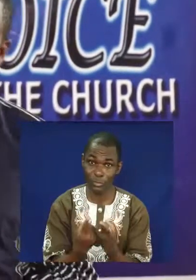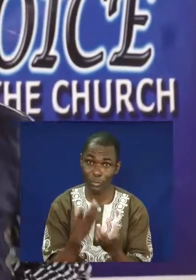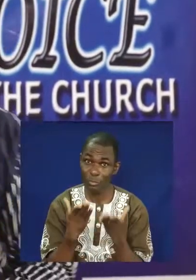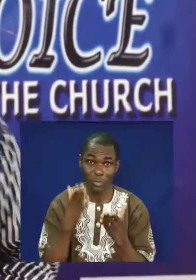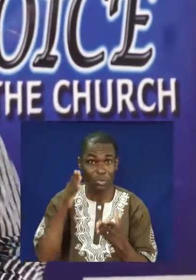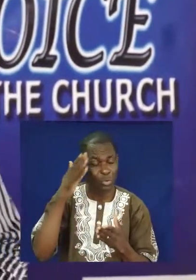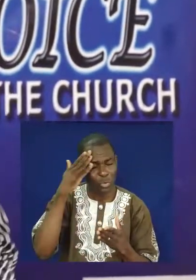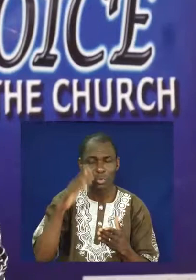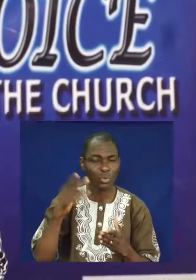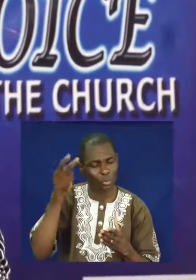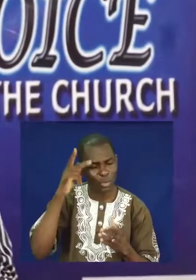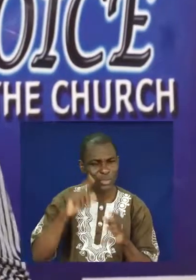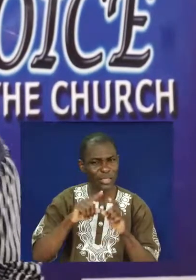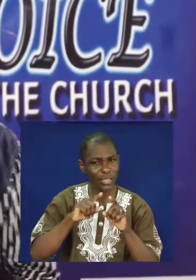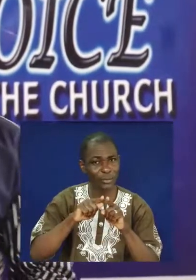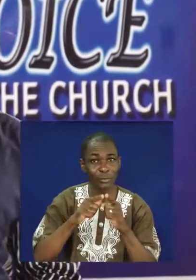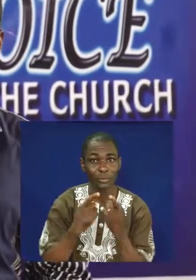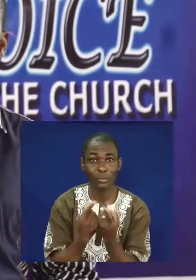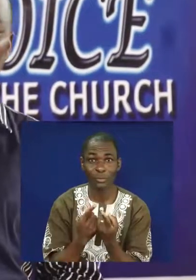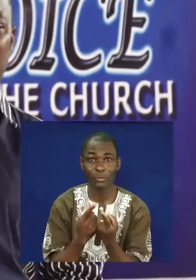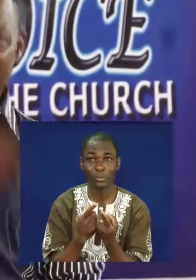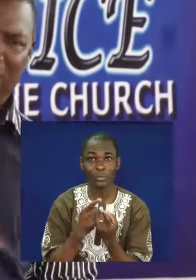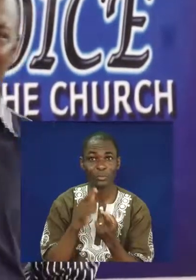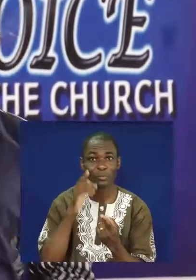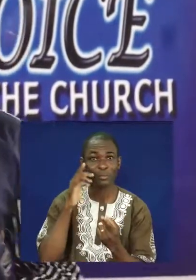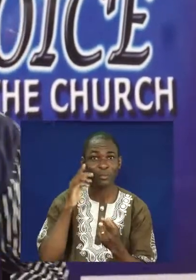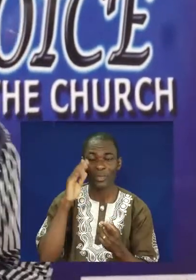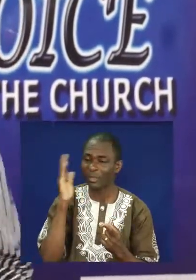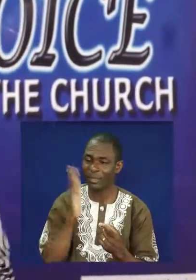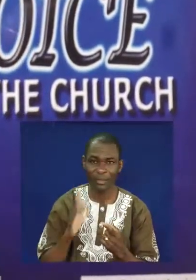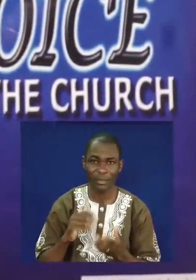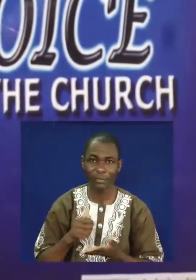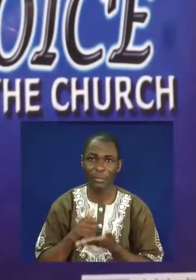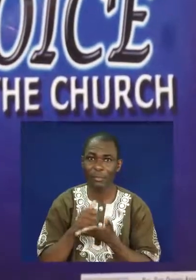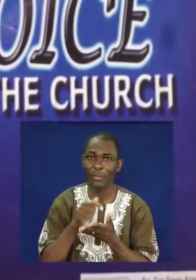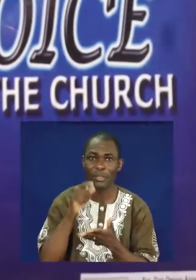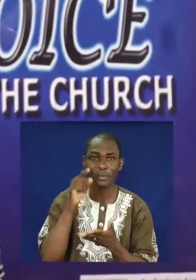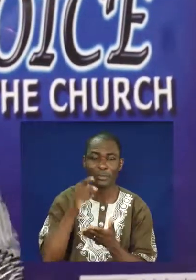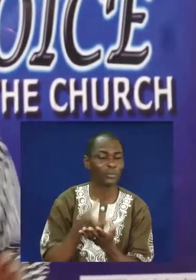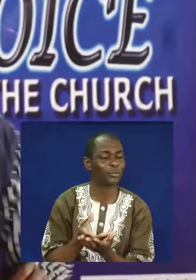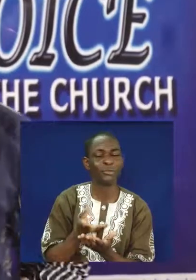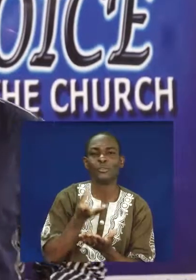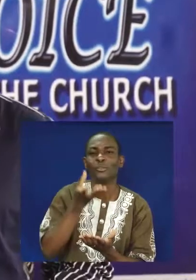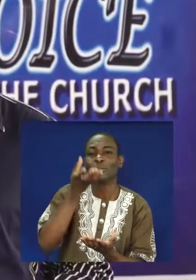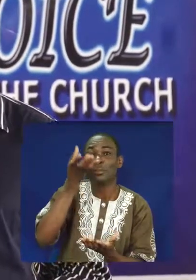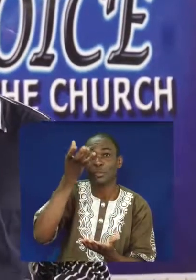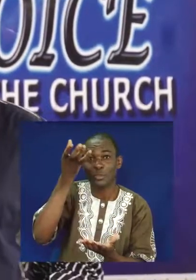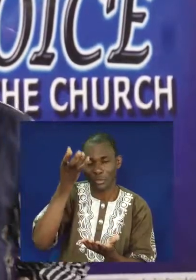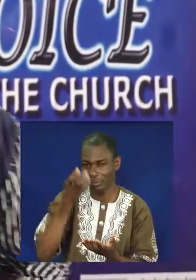yi se unye yi a unye yi no eye concept e twaso nipa bia otasa so otia